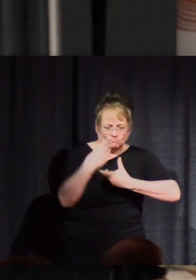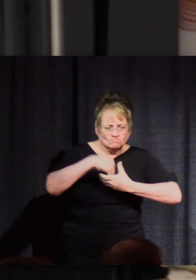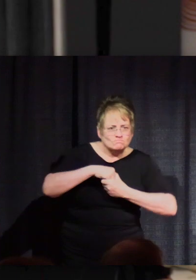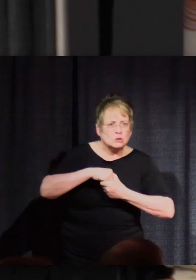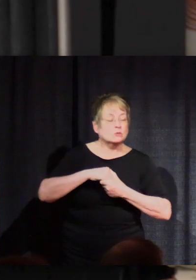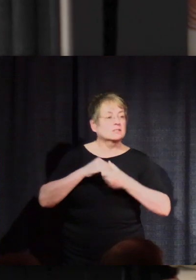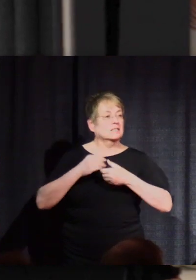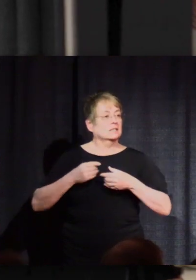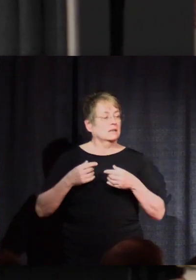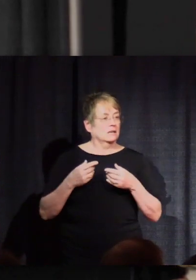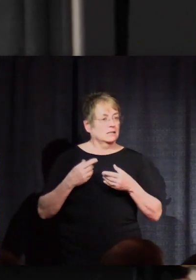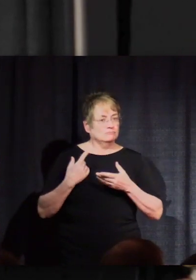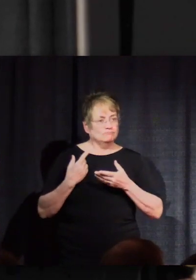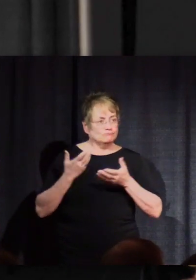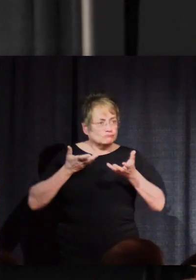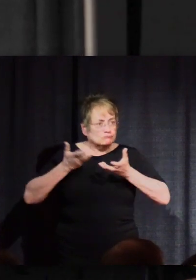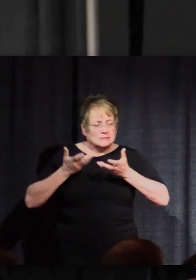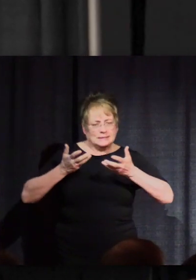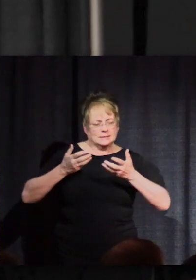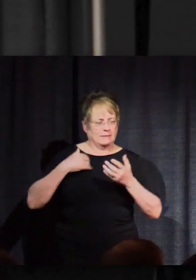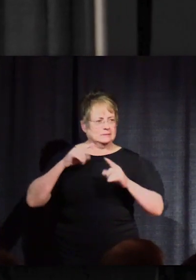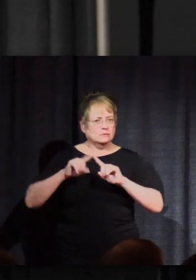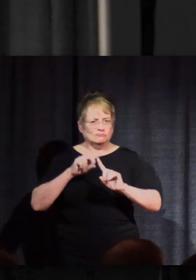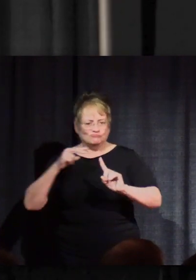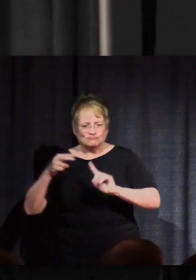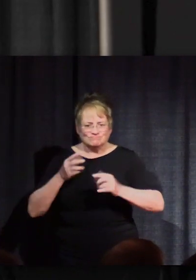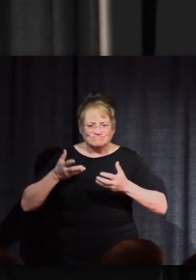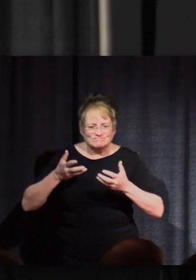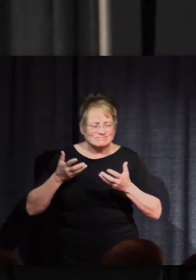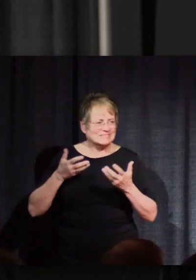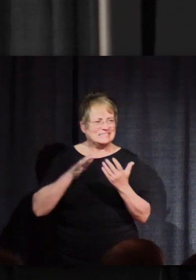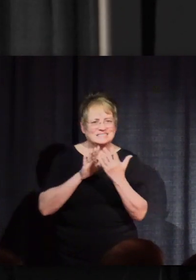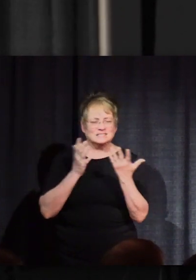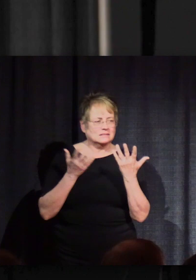approaching conversations from different perspectives, but it wasn't working.